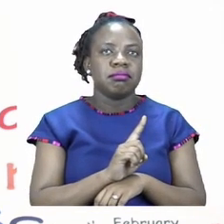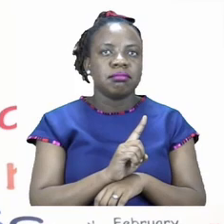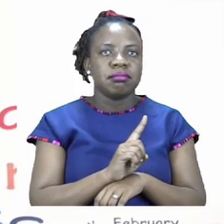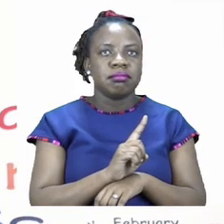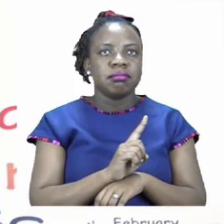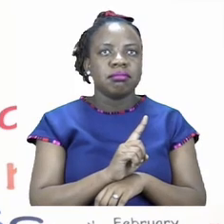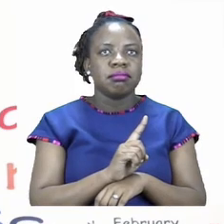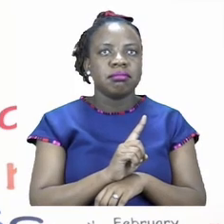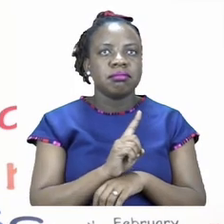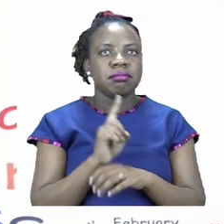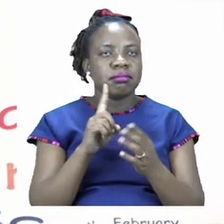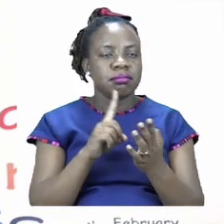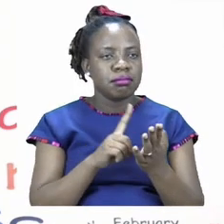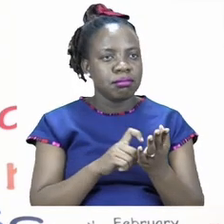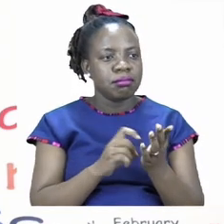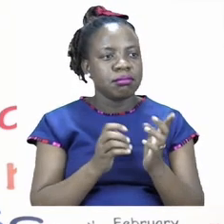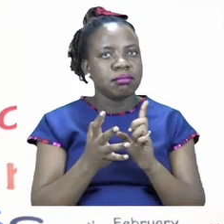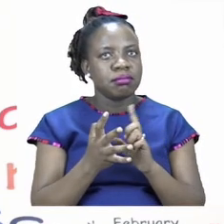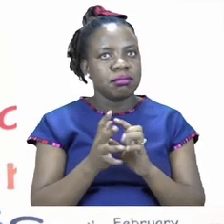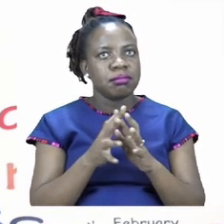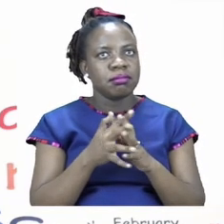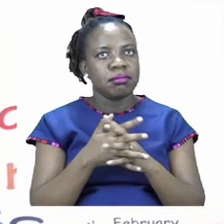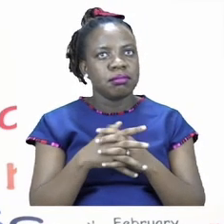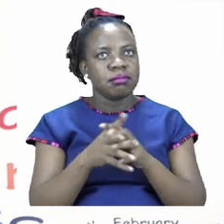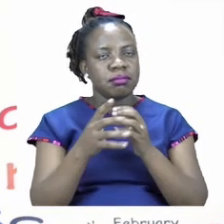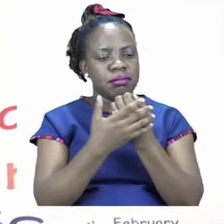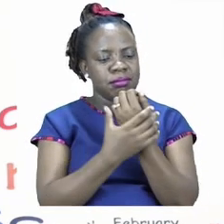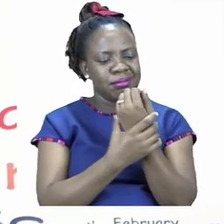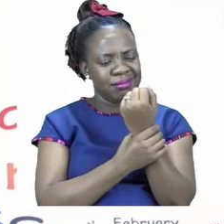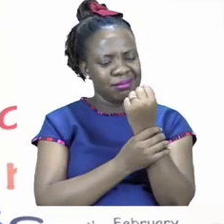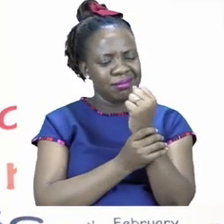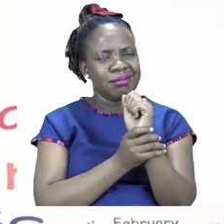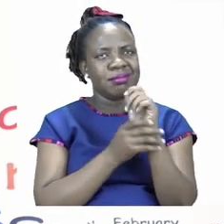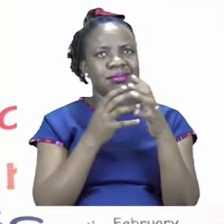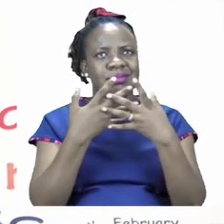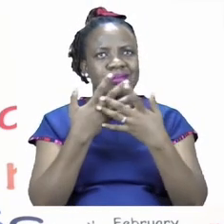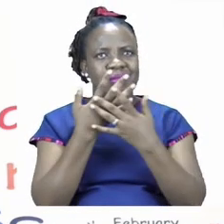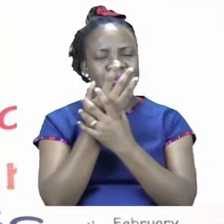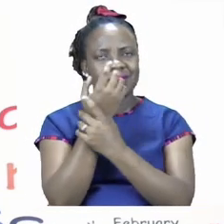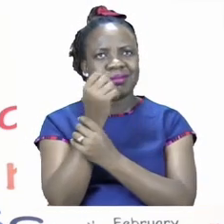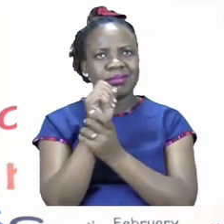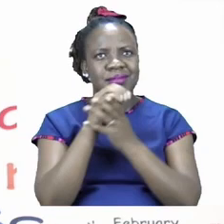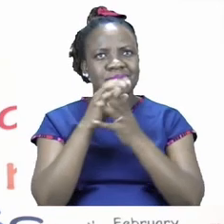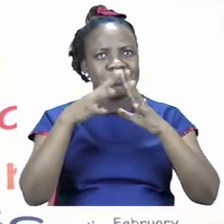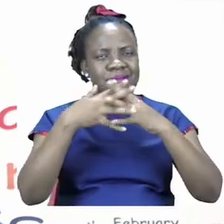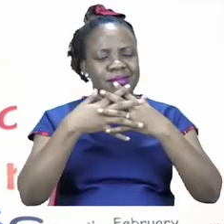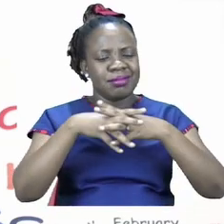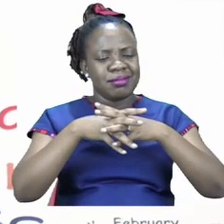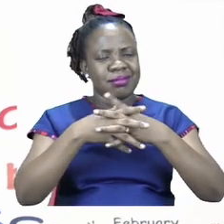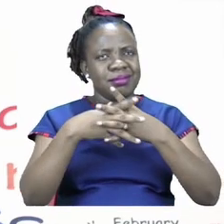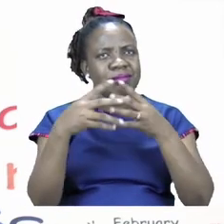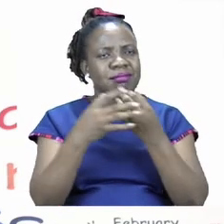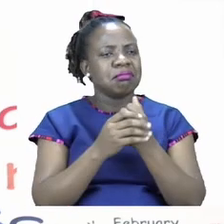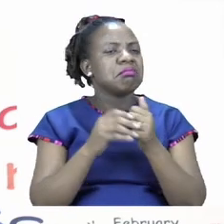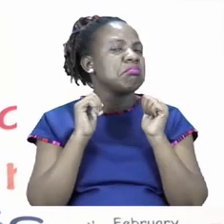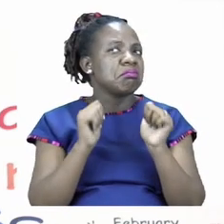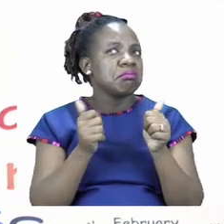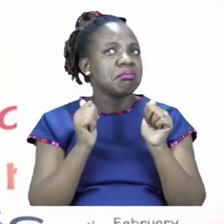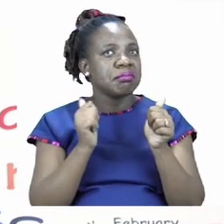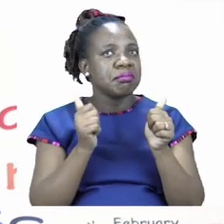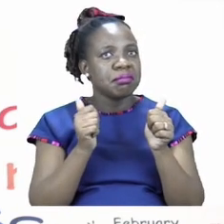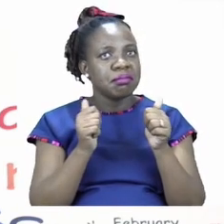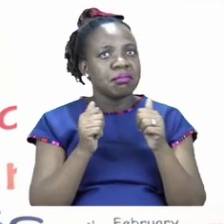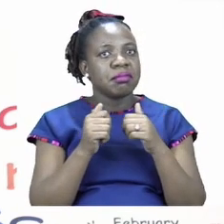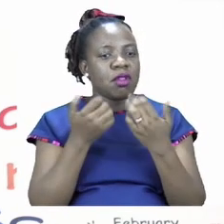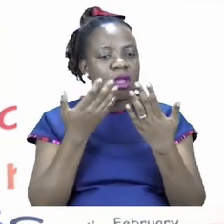when you sanitize, you are covering the entire hand. Both hands need lots of sanitizer. Then make sure